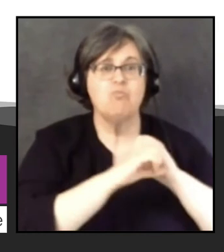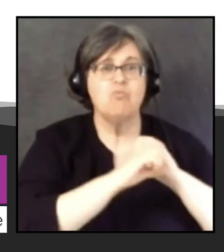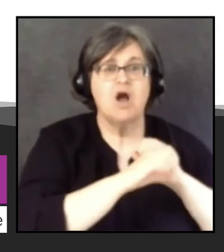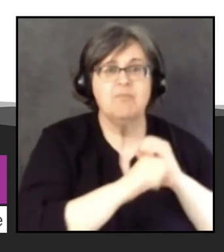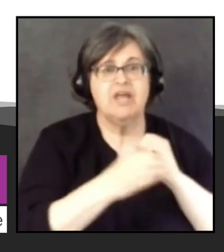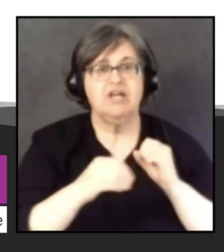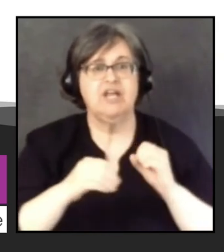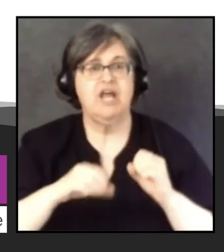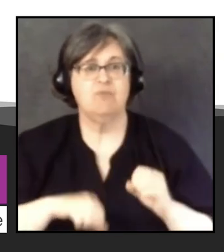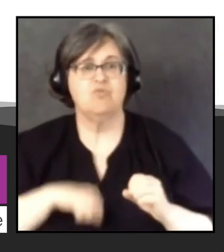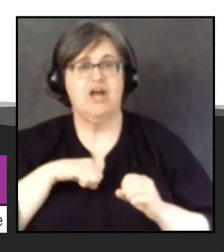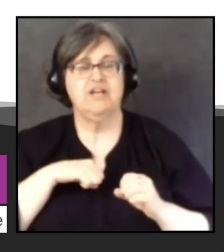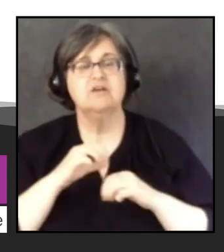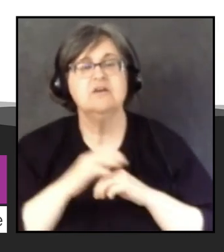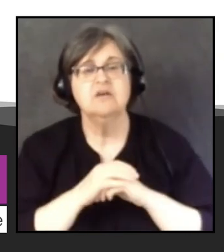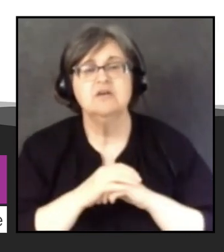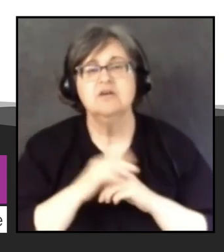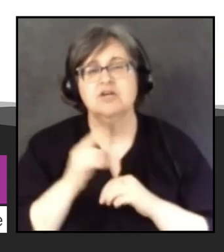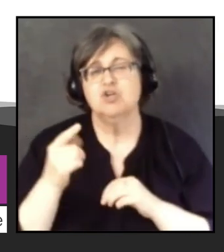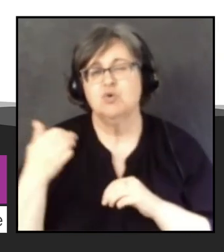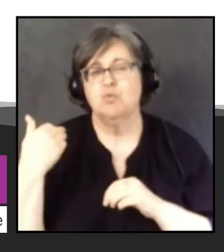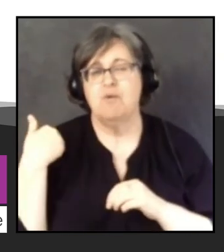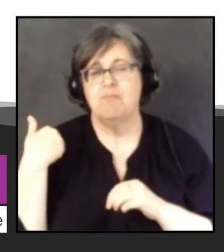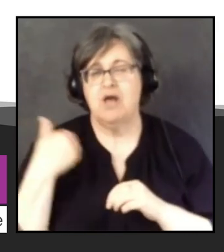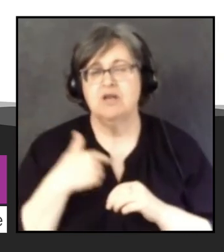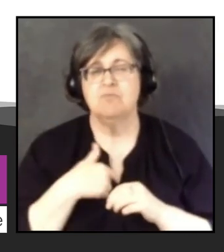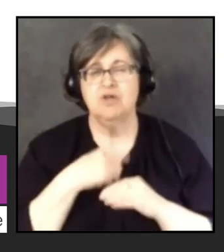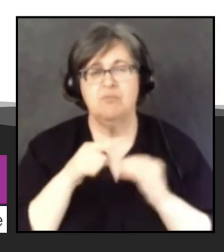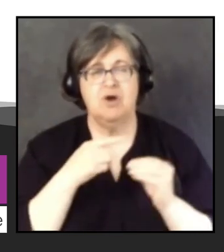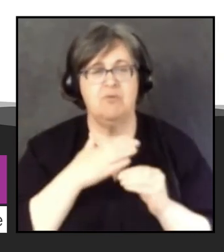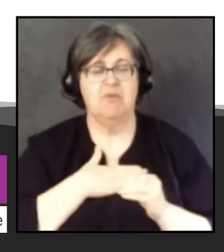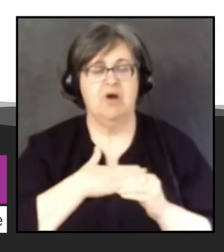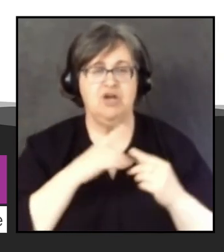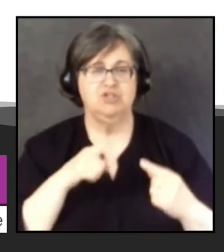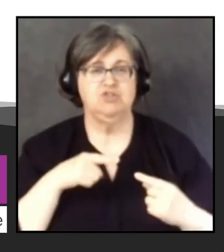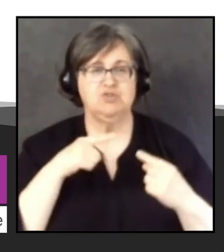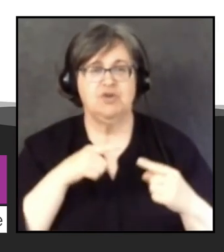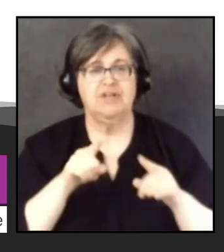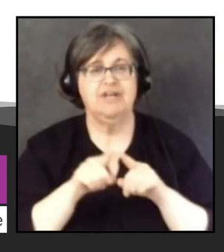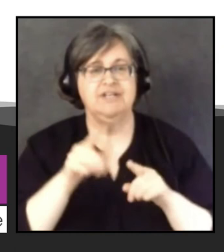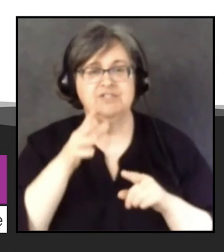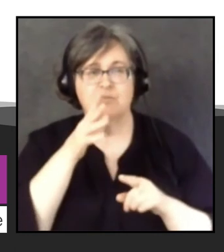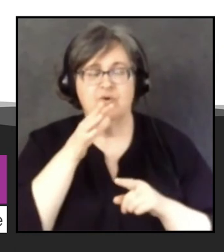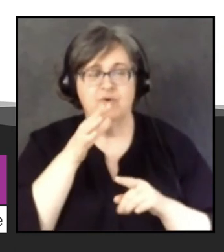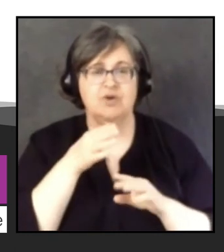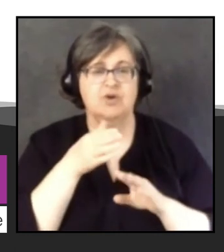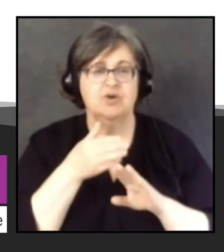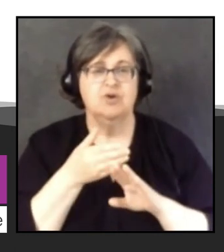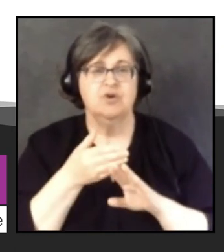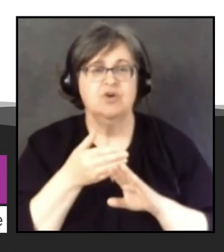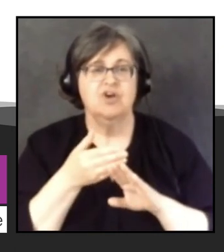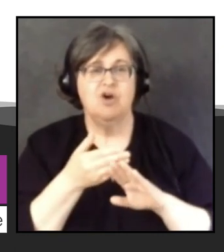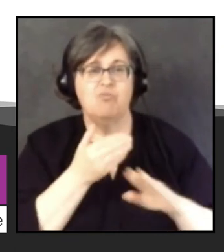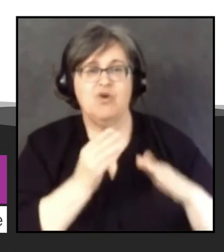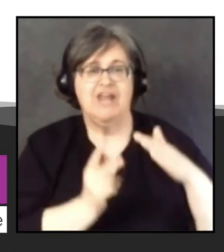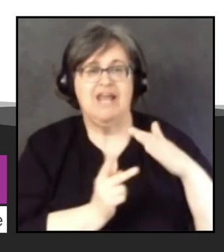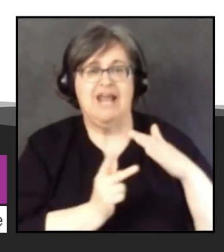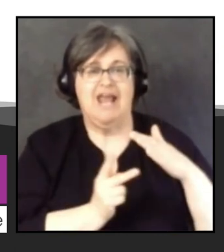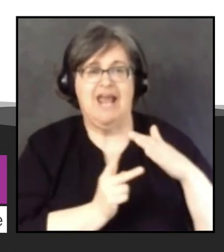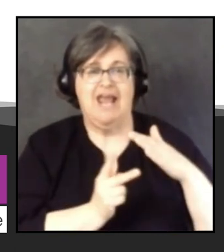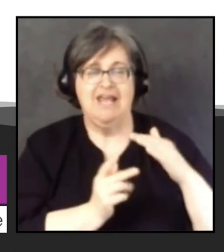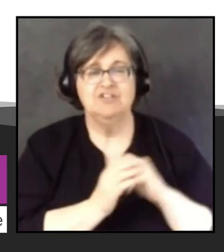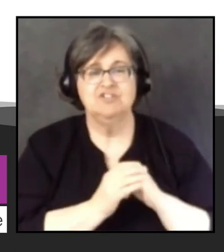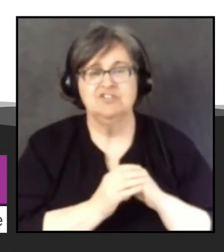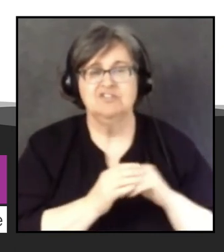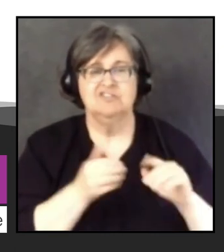and really a reclamation of it. And you're reminding me of my own struggles as a parent of a pre-K person who was